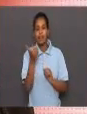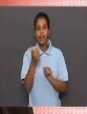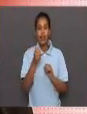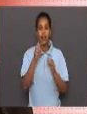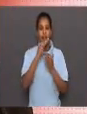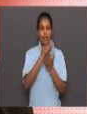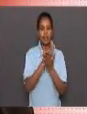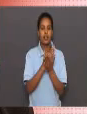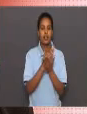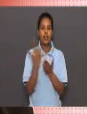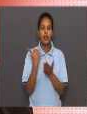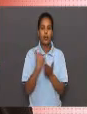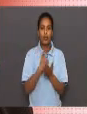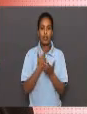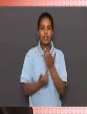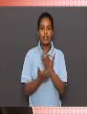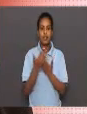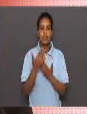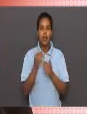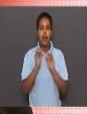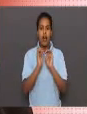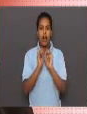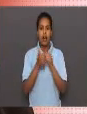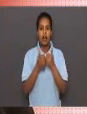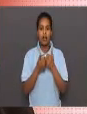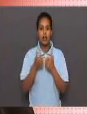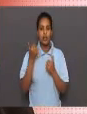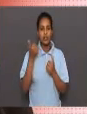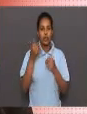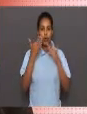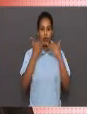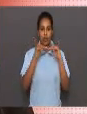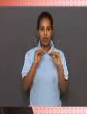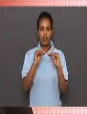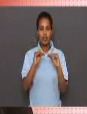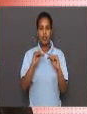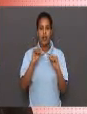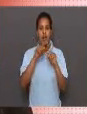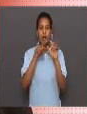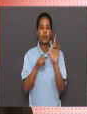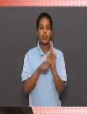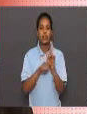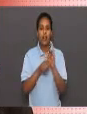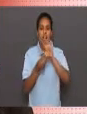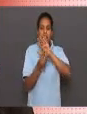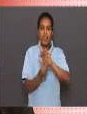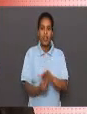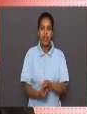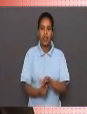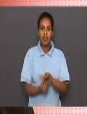In another lesson, we discussed how the concentration of